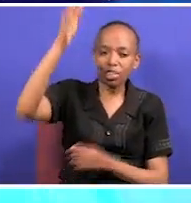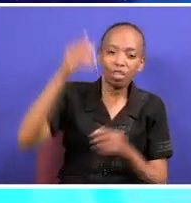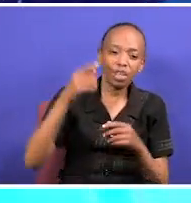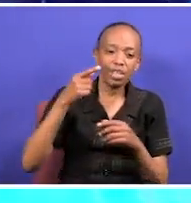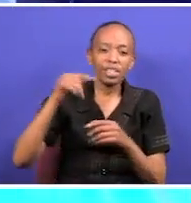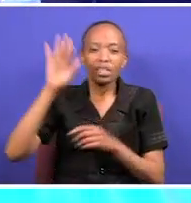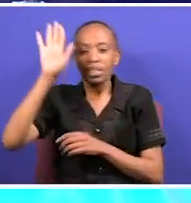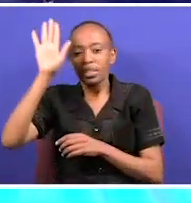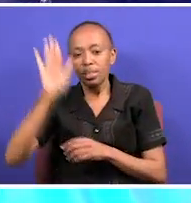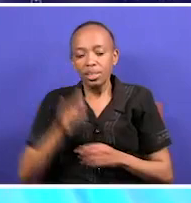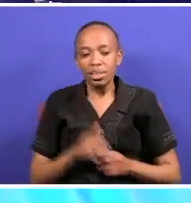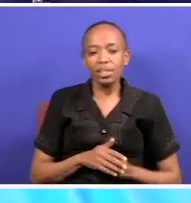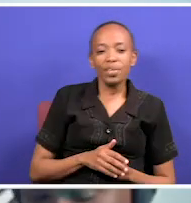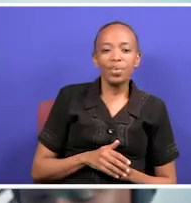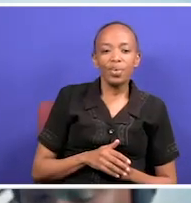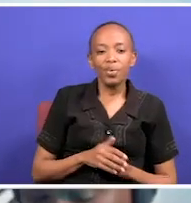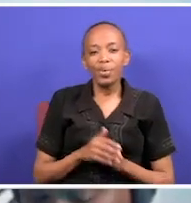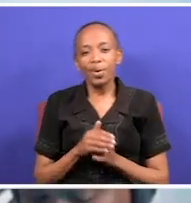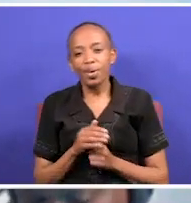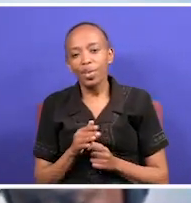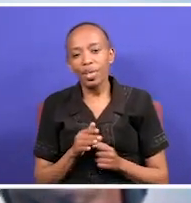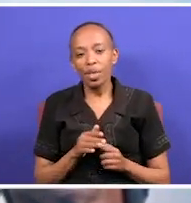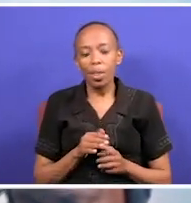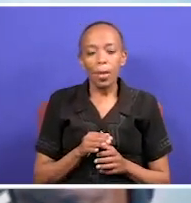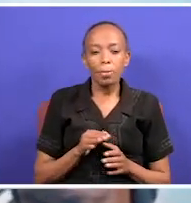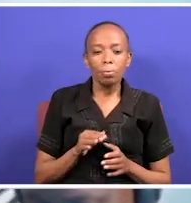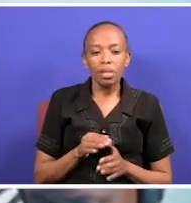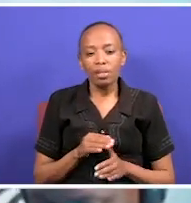Savior God to